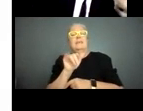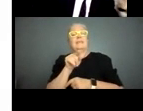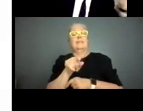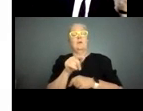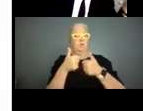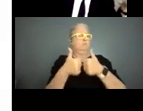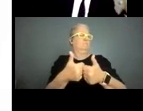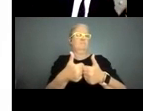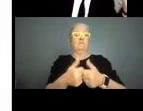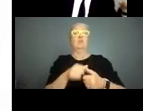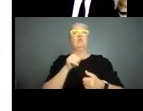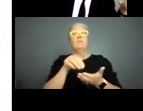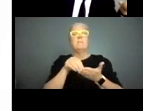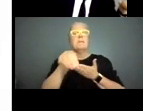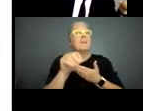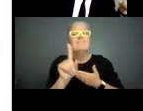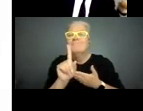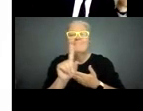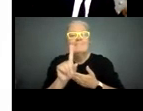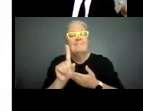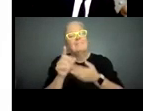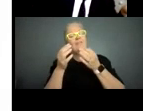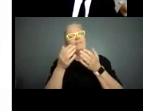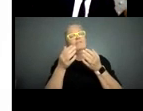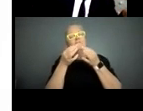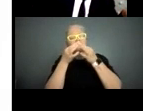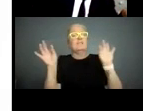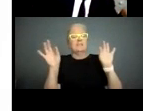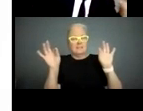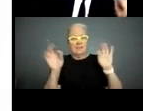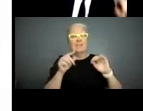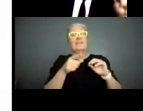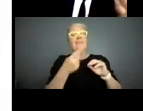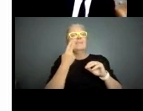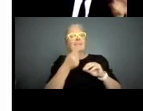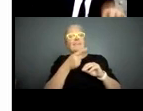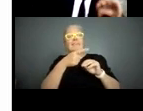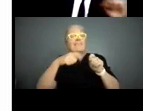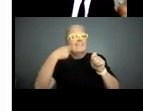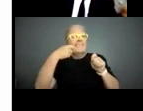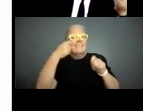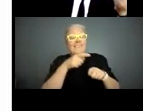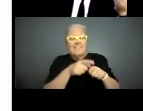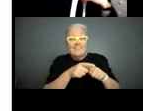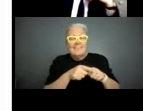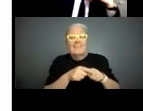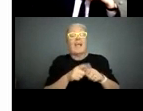we saw an example. If you go back to the film we did, presentation, Mapika,